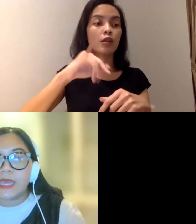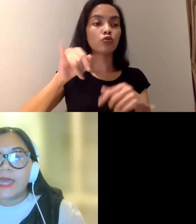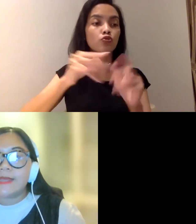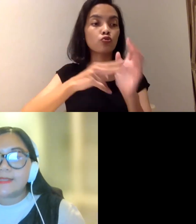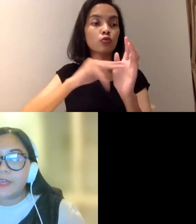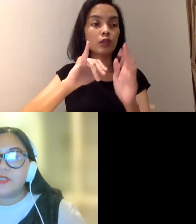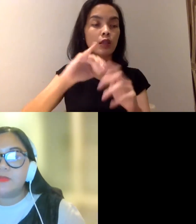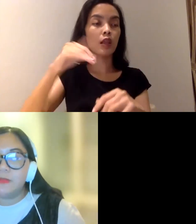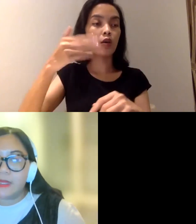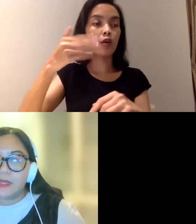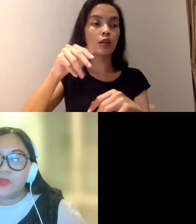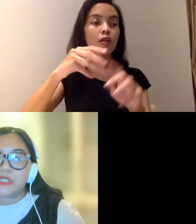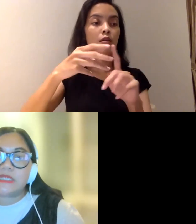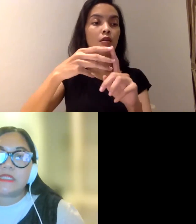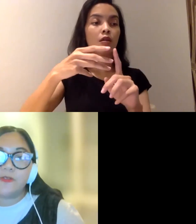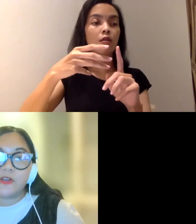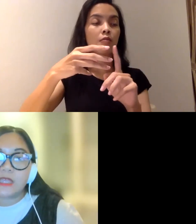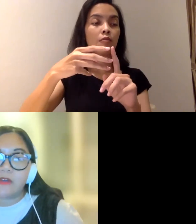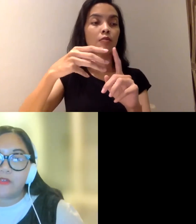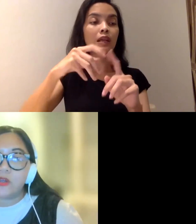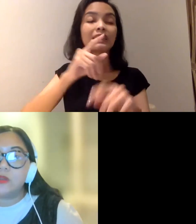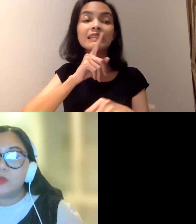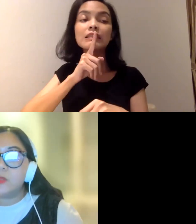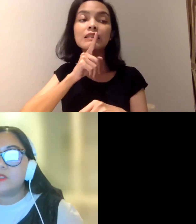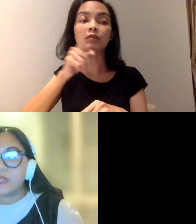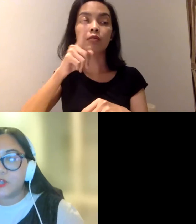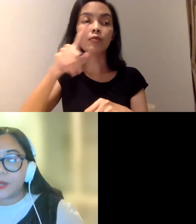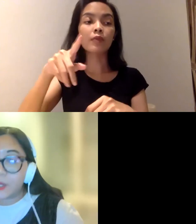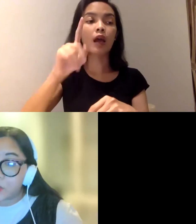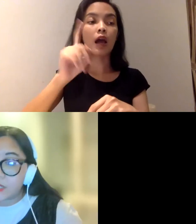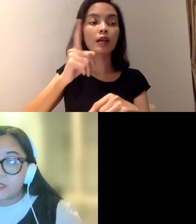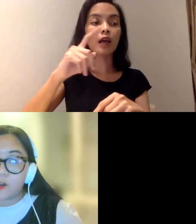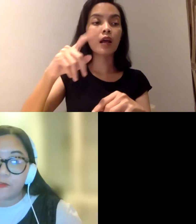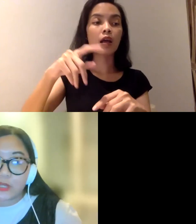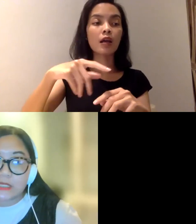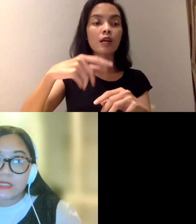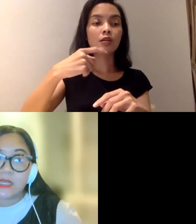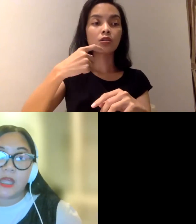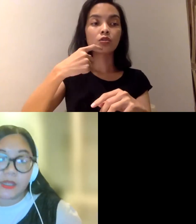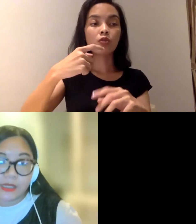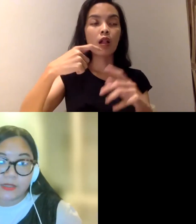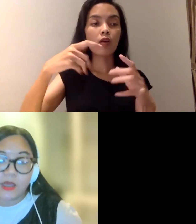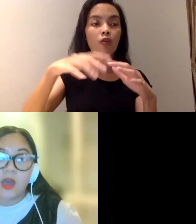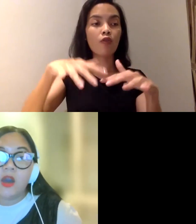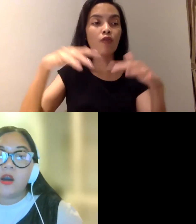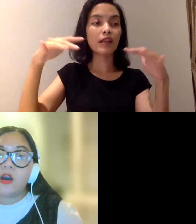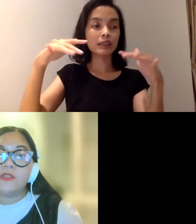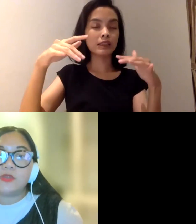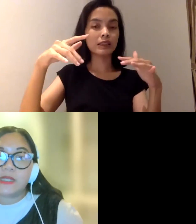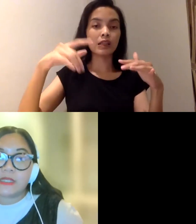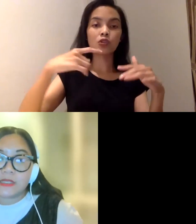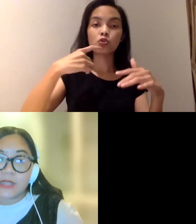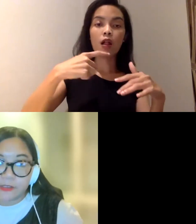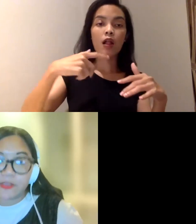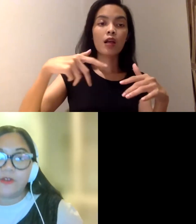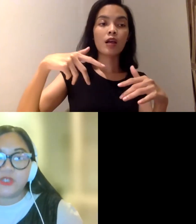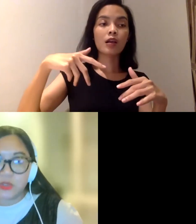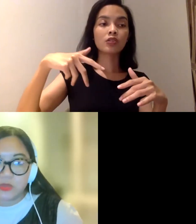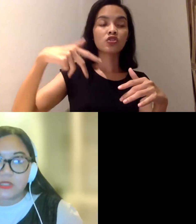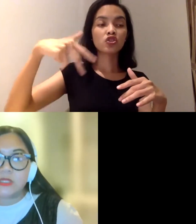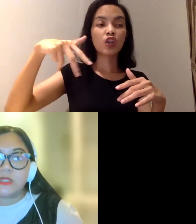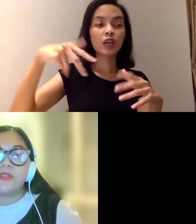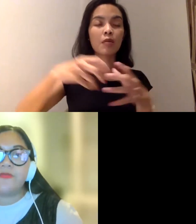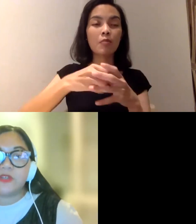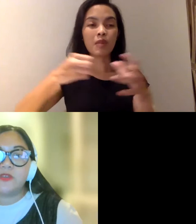hosting Safe to Be Me, which is the first ever Global Gender Minority Conference in London on the 29th of